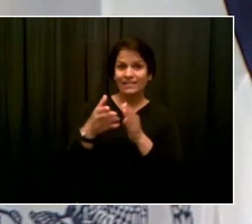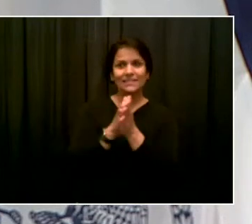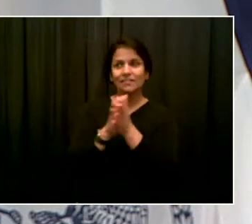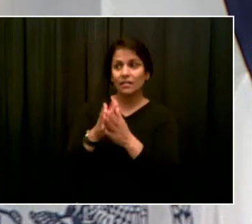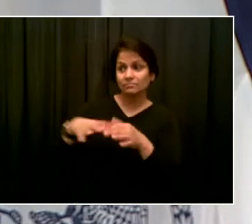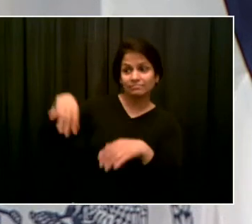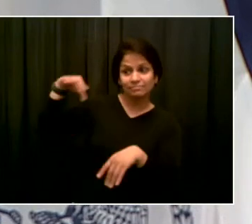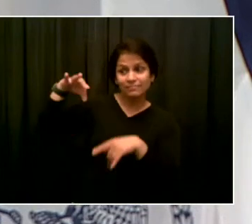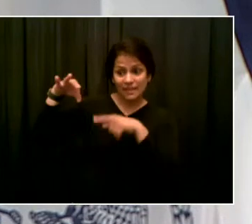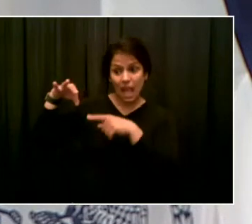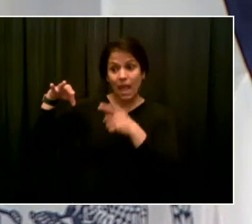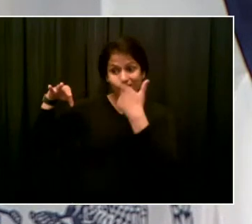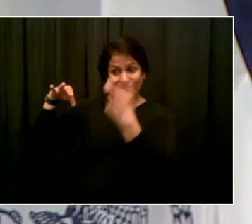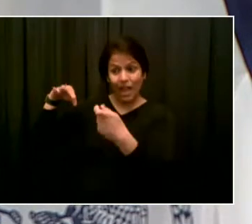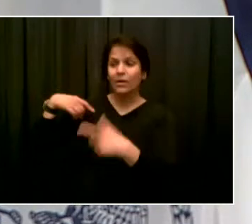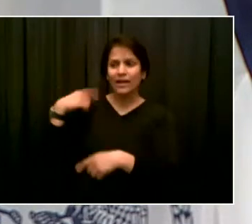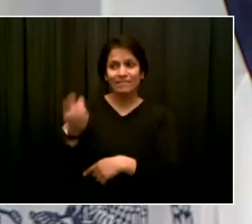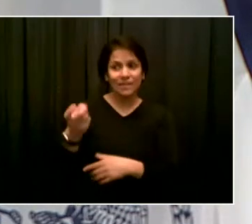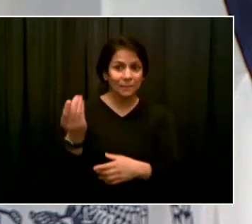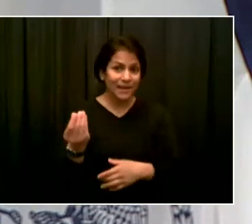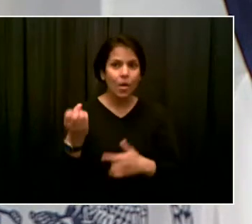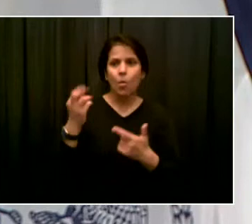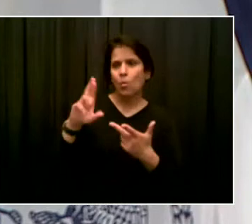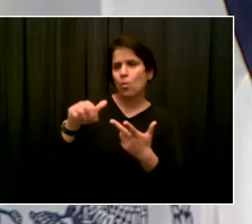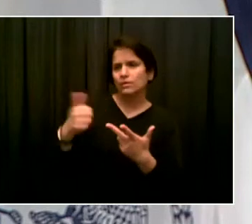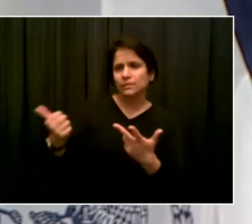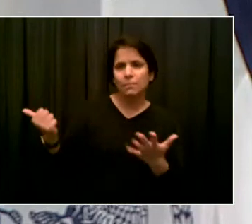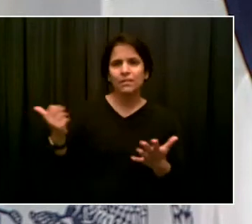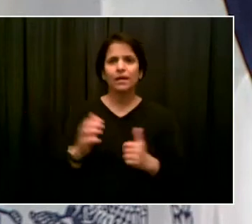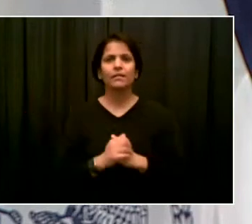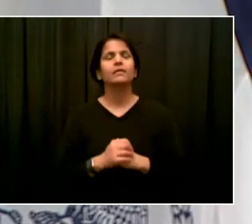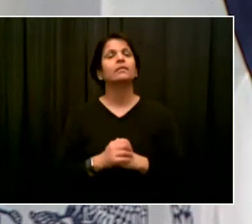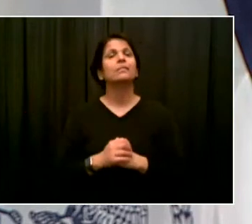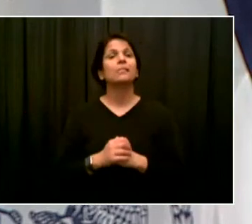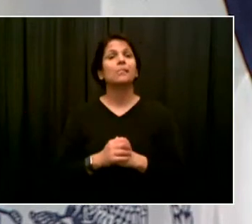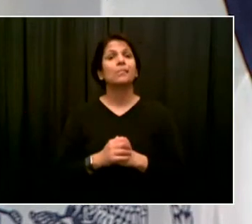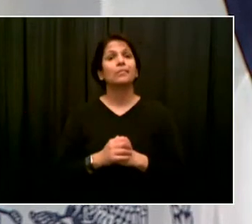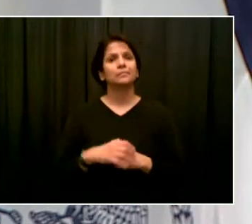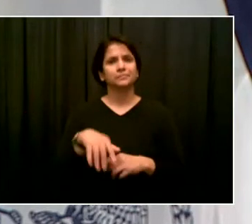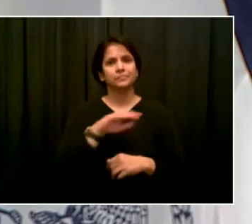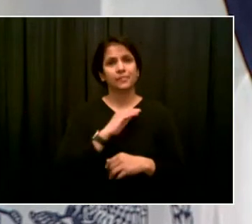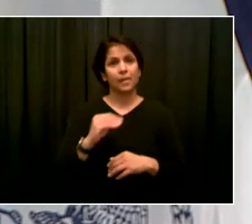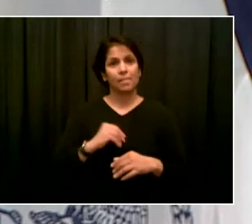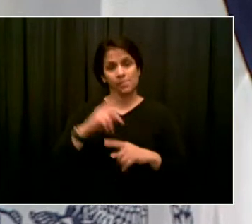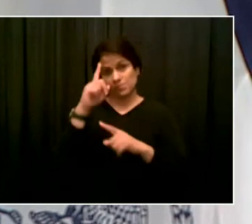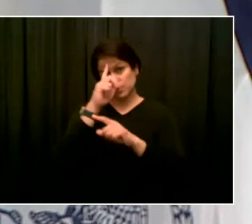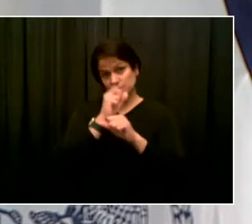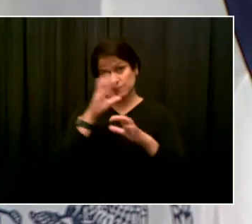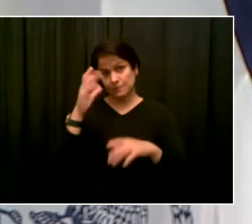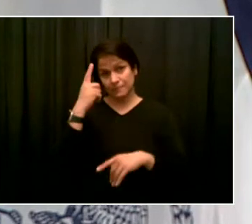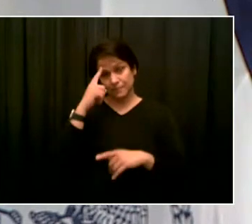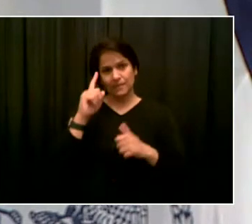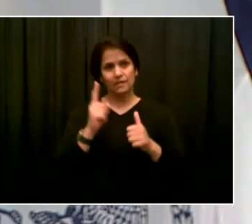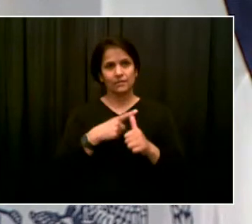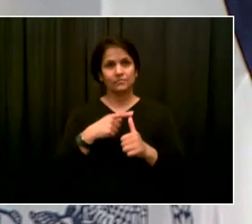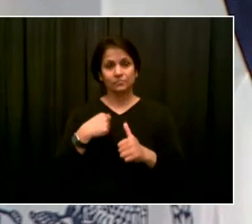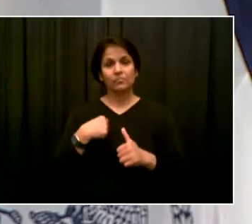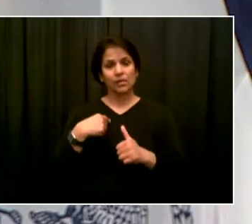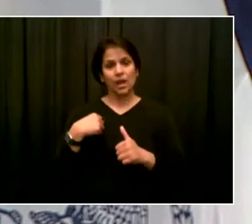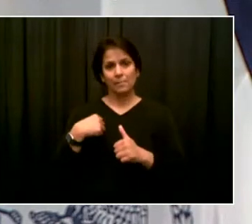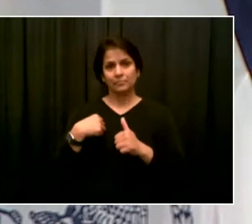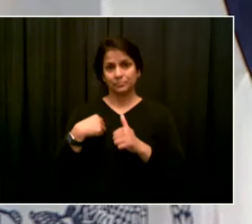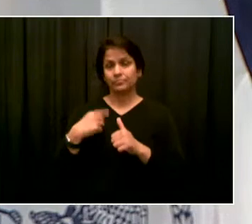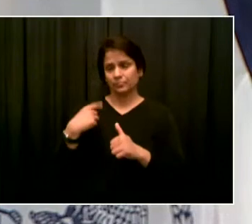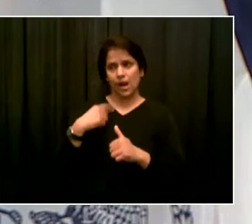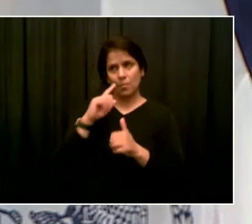want to give Dr. Varma and Dr. Katz an opportunity to get into today's presentation with their views.